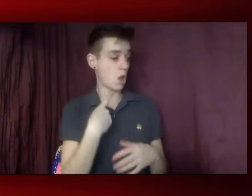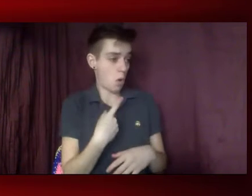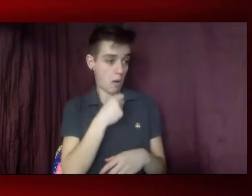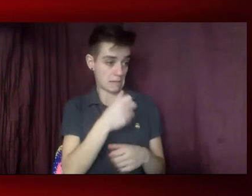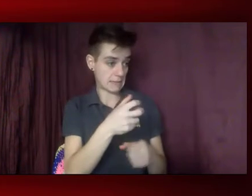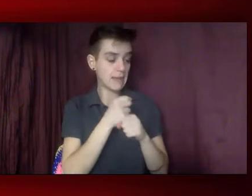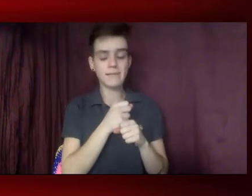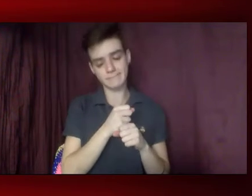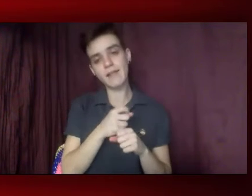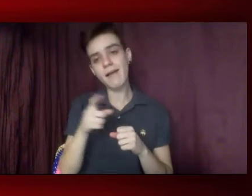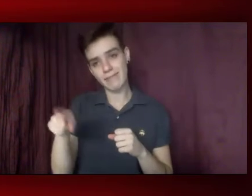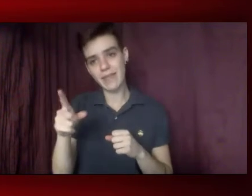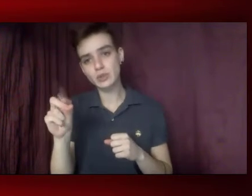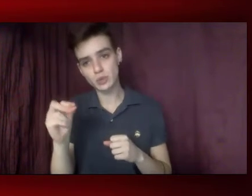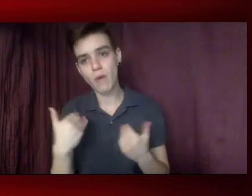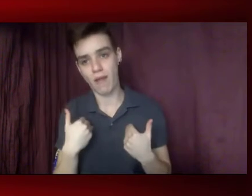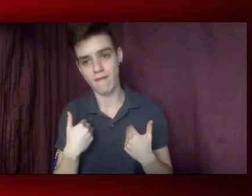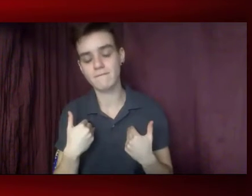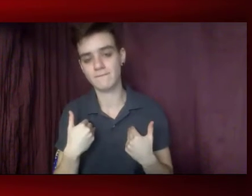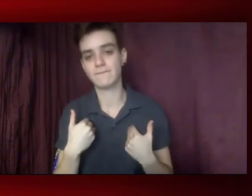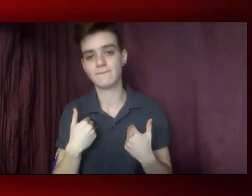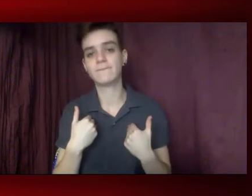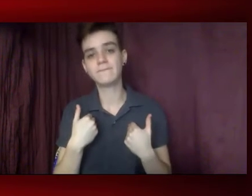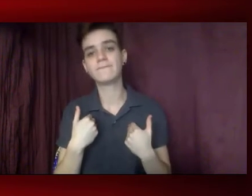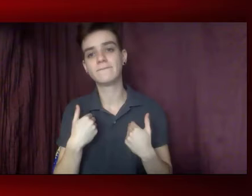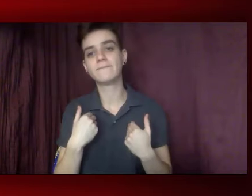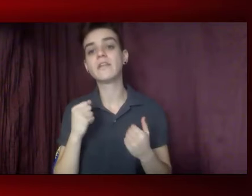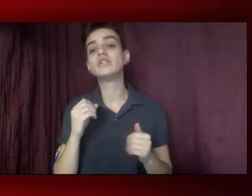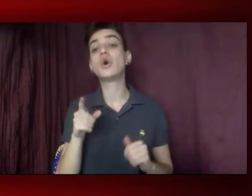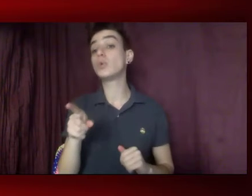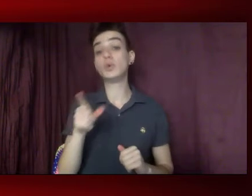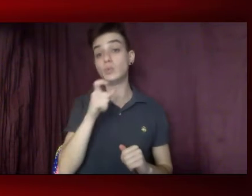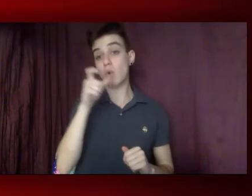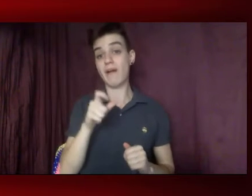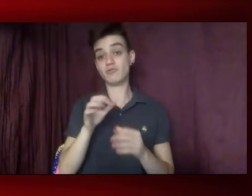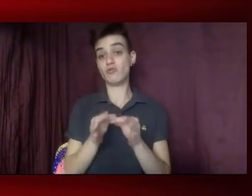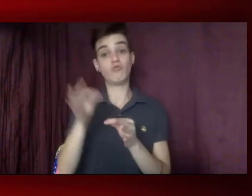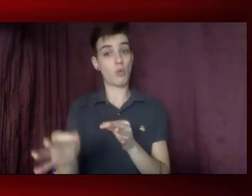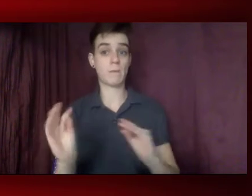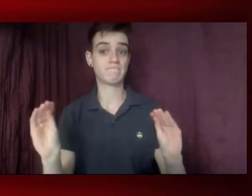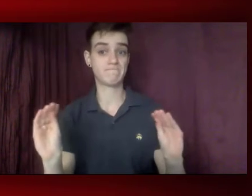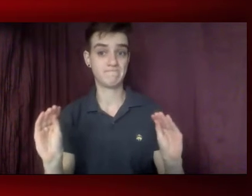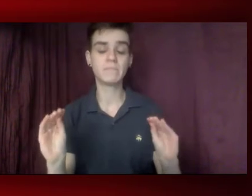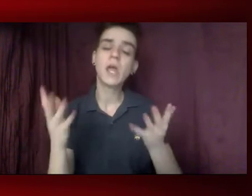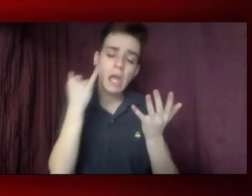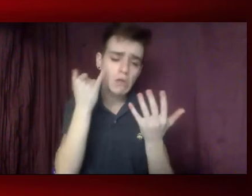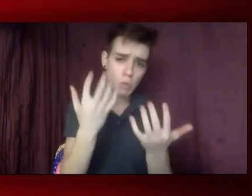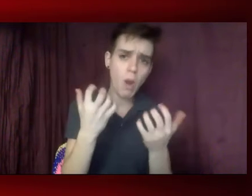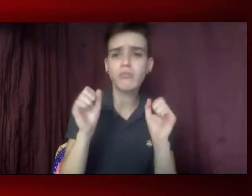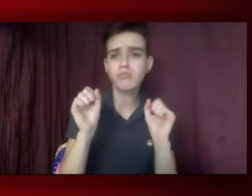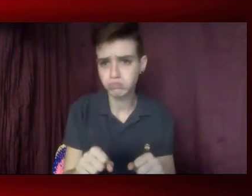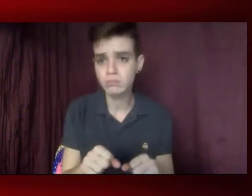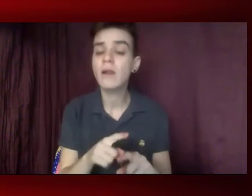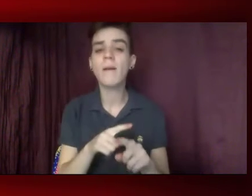copy of it somewhere in their email box. So you don't have to forward the documents unless you feel that you have the time to do